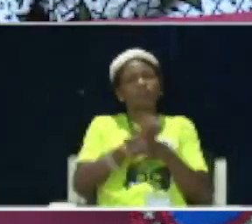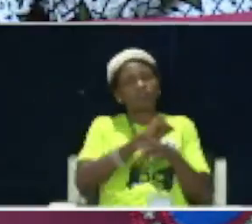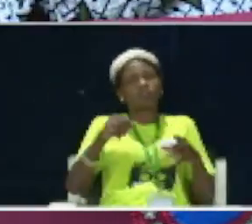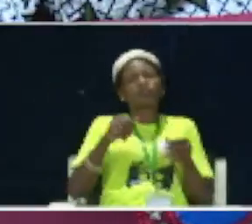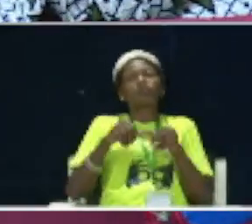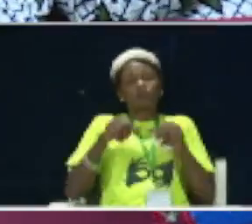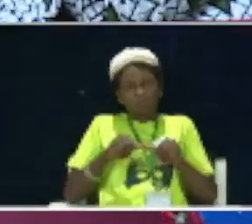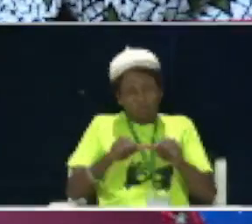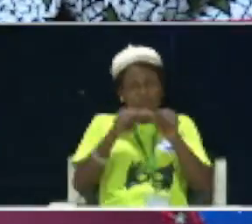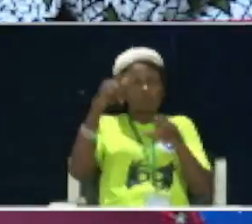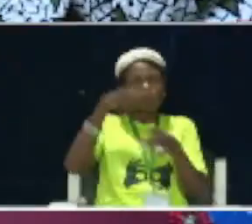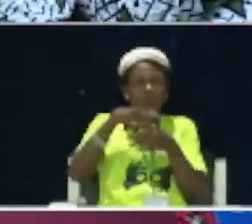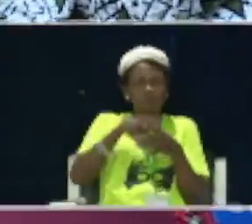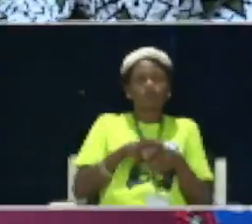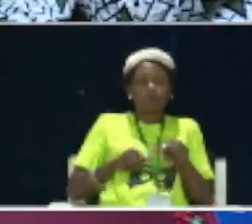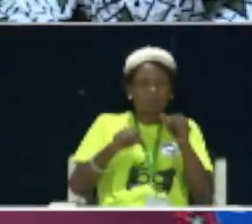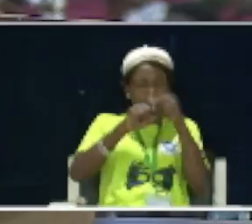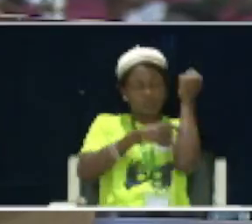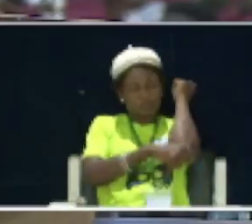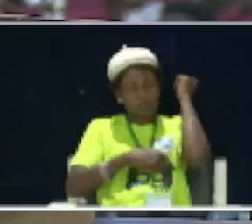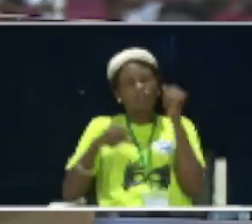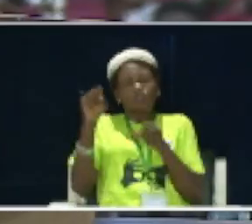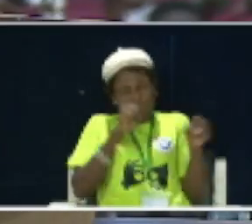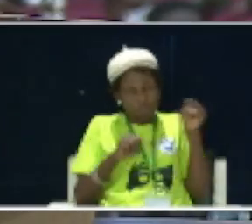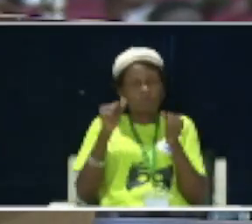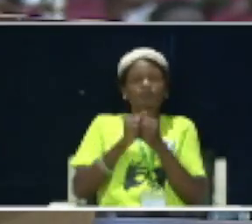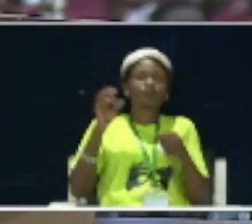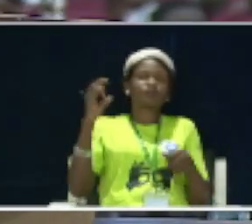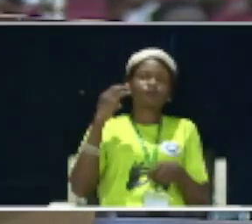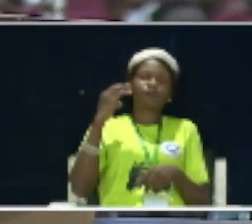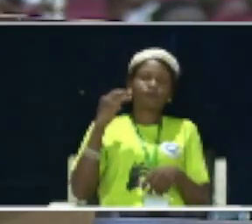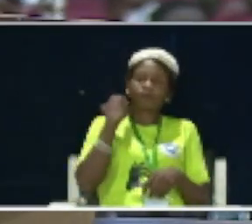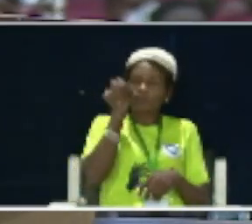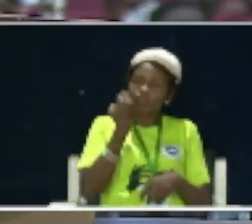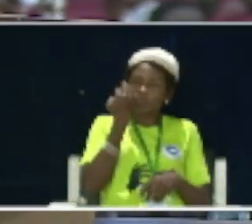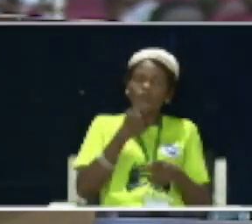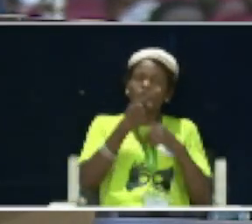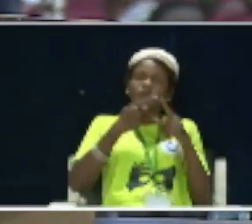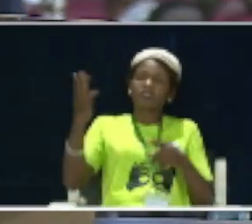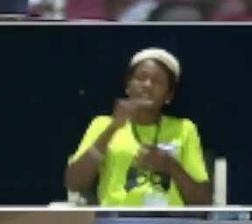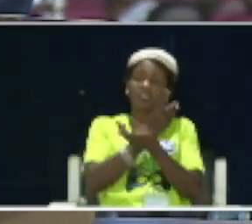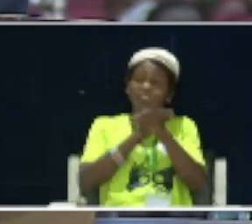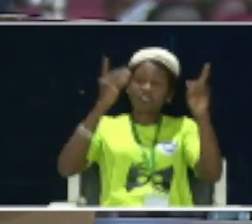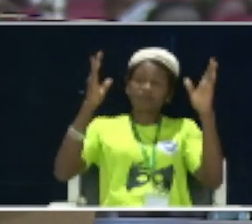with fraud, struggling with stealing, struggling with fornication, when there is a deliverer?